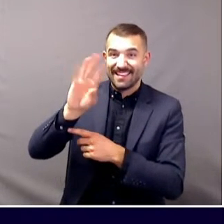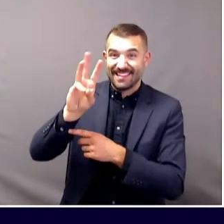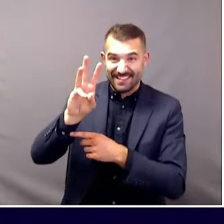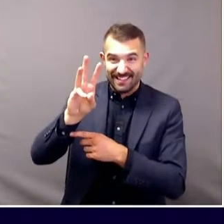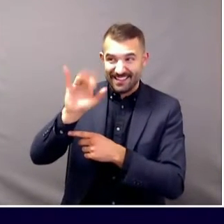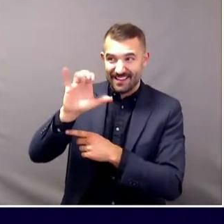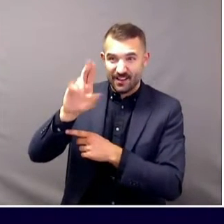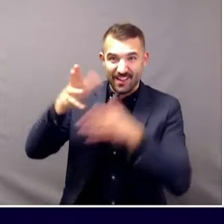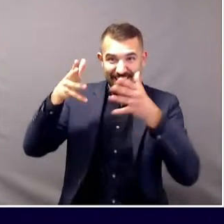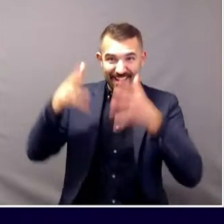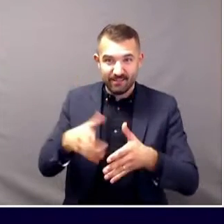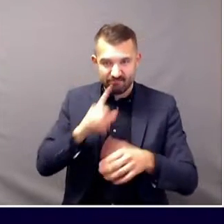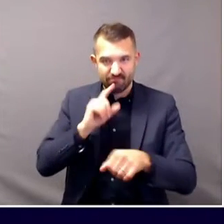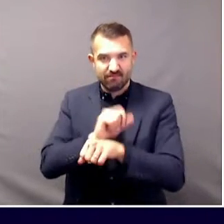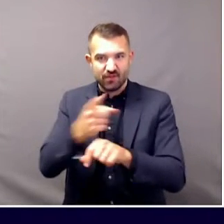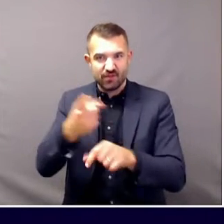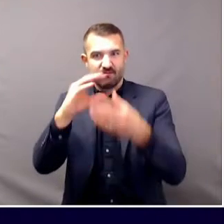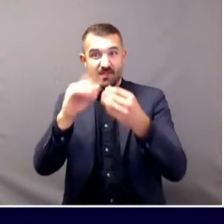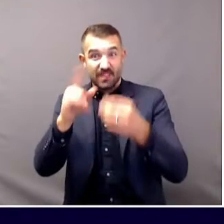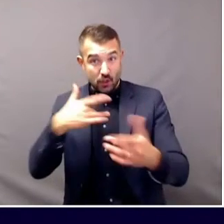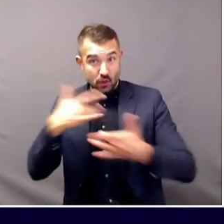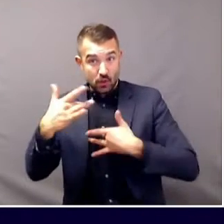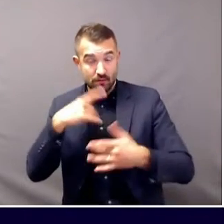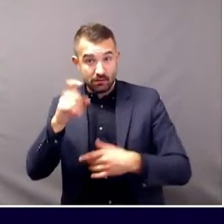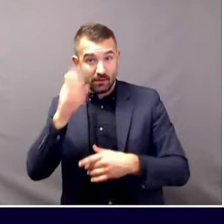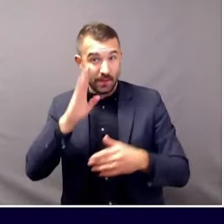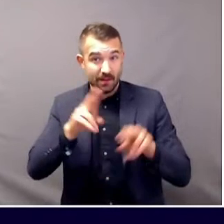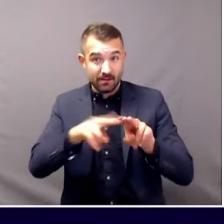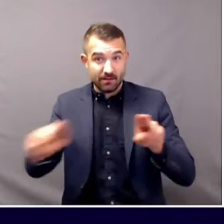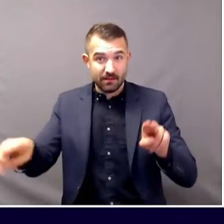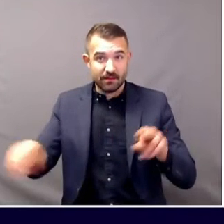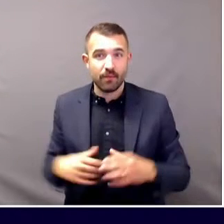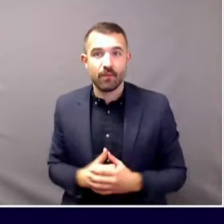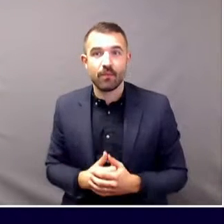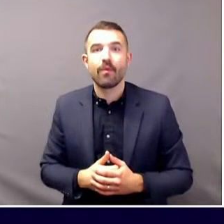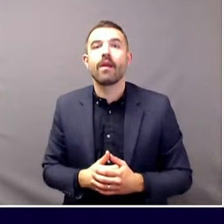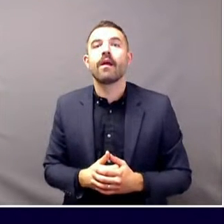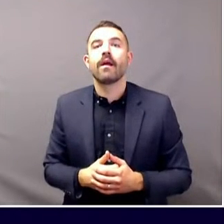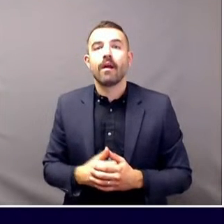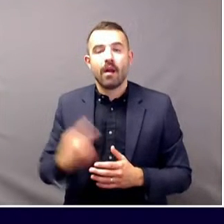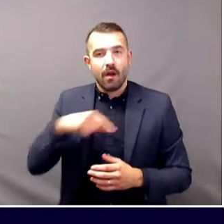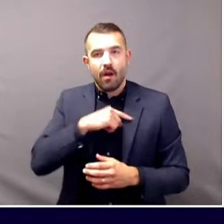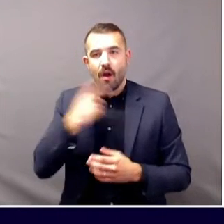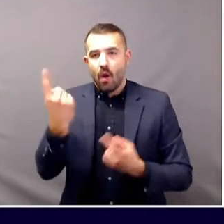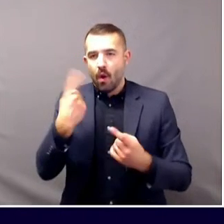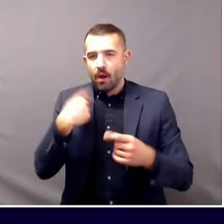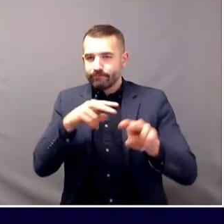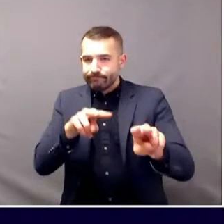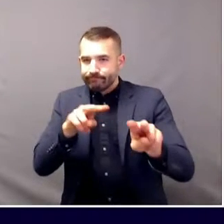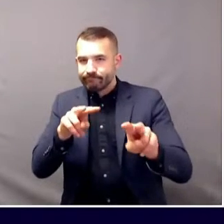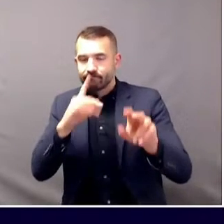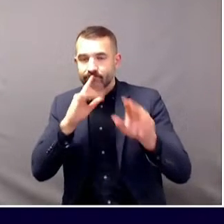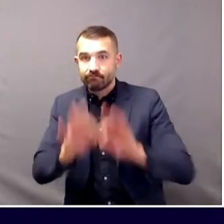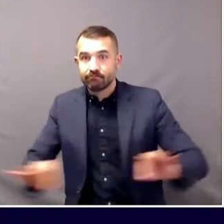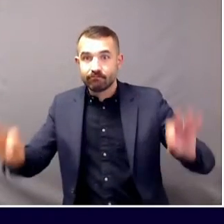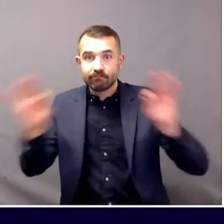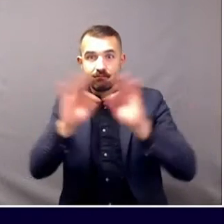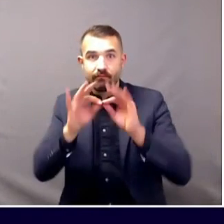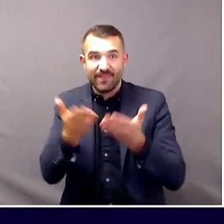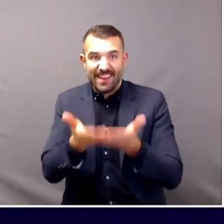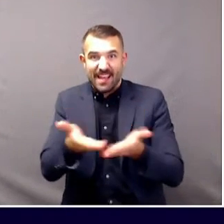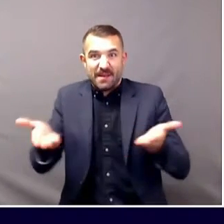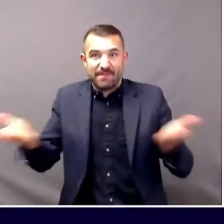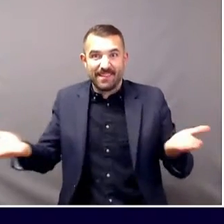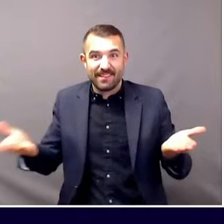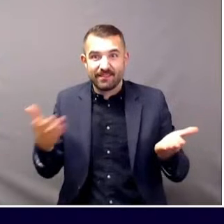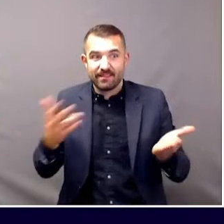concern. We have, throughout the pandemic, always kept a very close eye on vital healthcare resource availability.